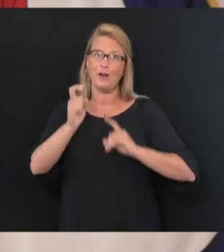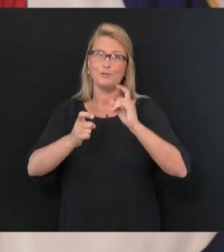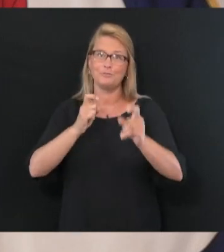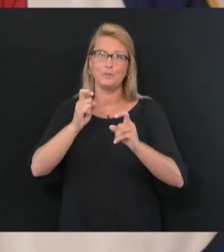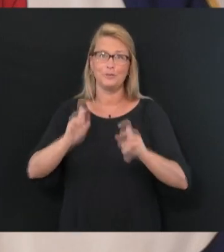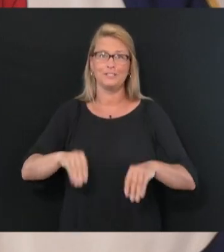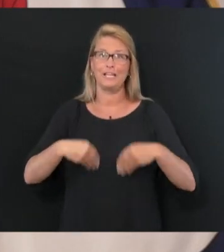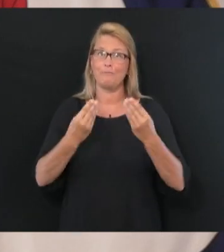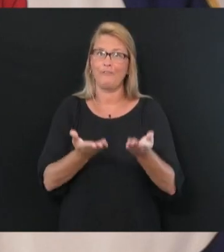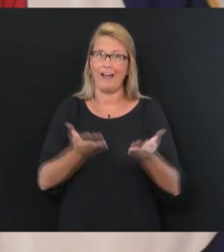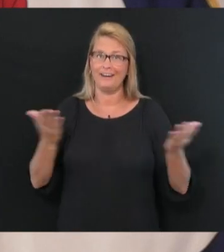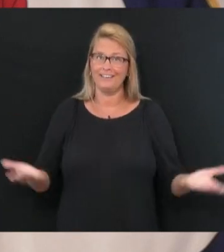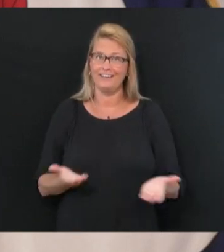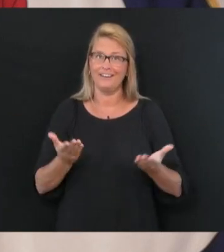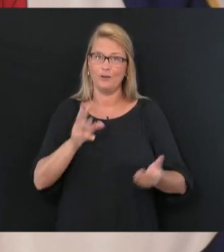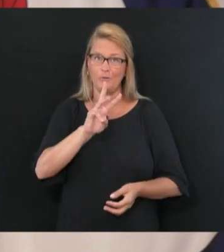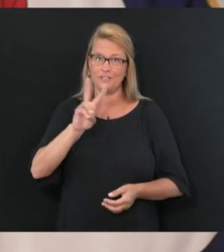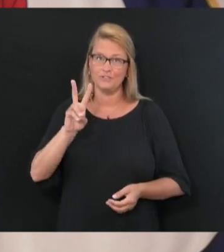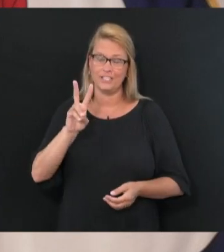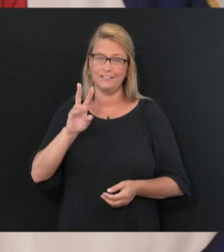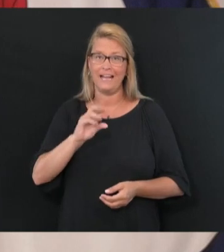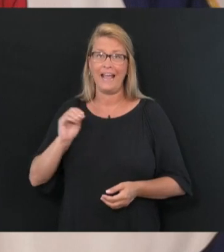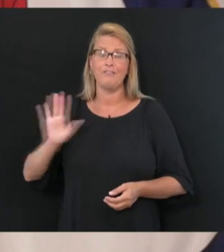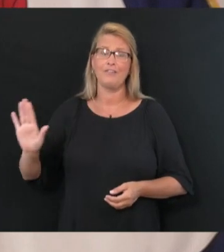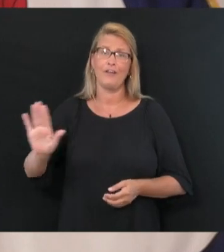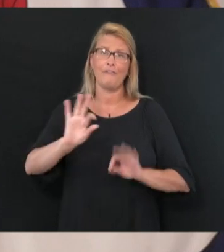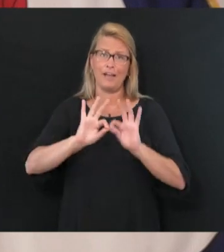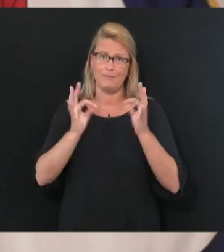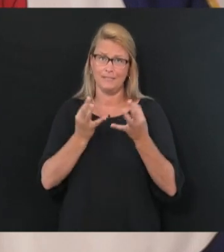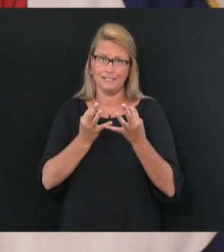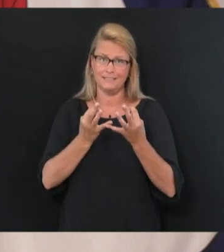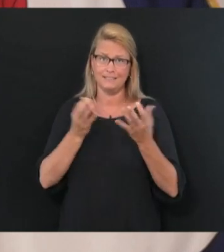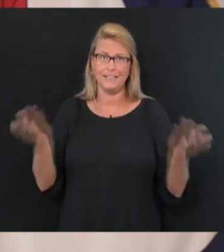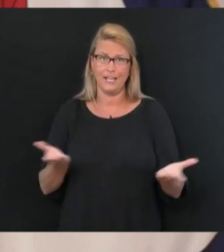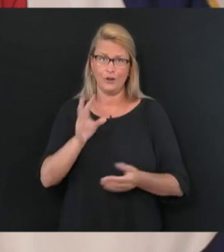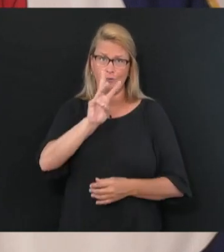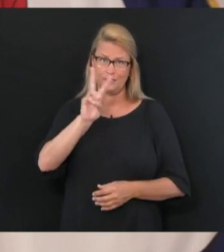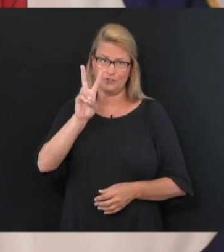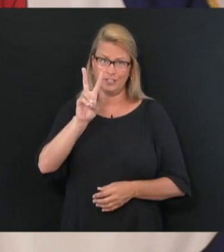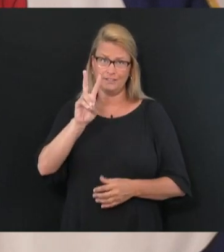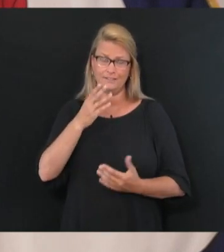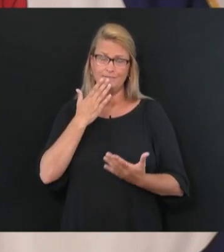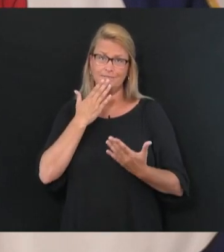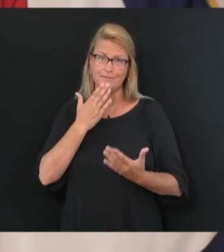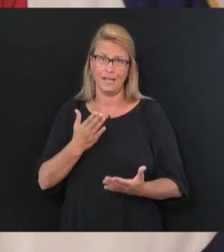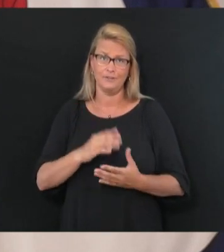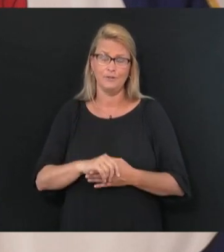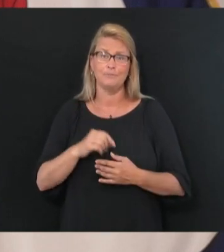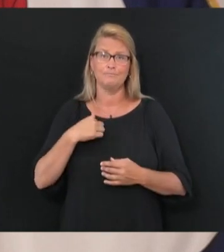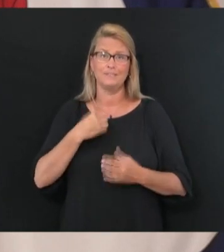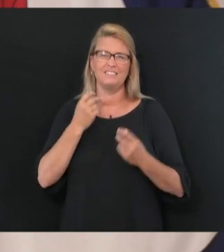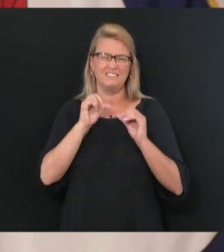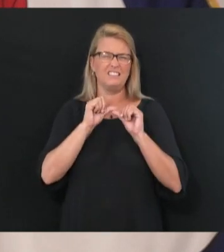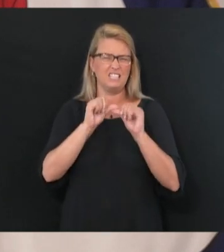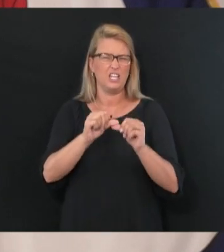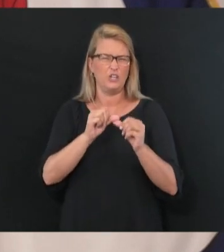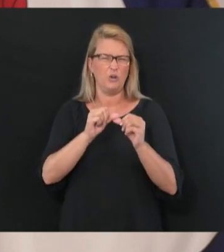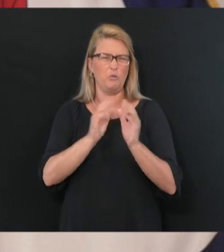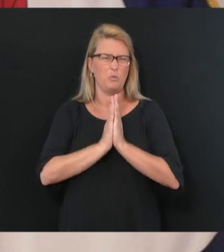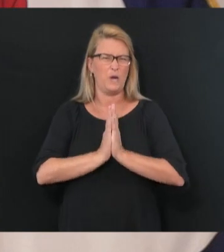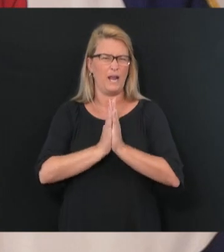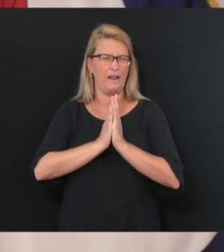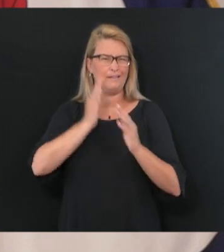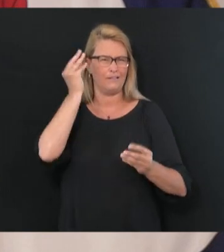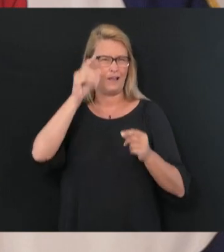lifetime to all their families in this great state. So please keep them in your thoughts and your prayers. Our